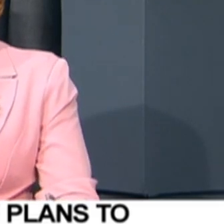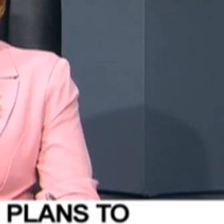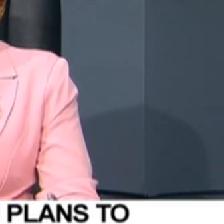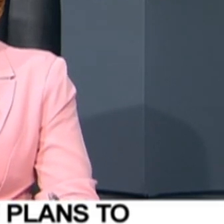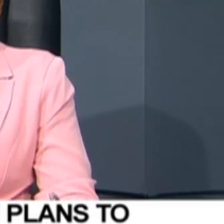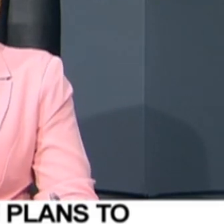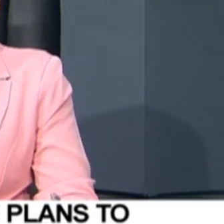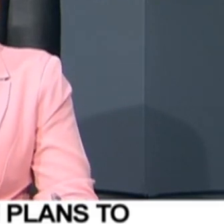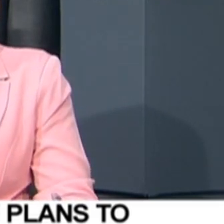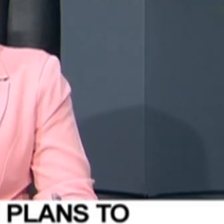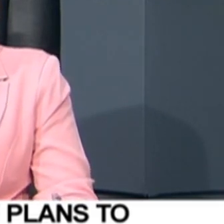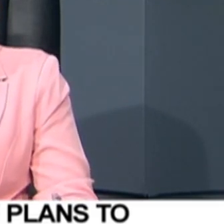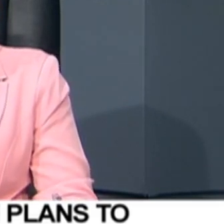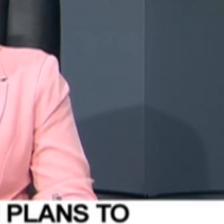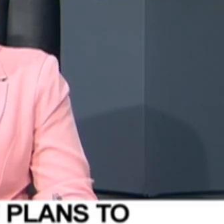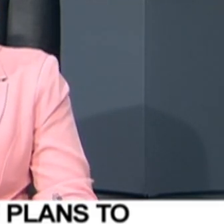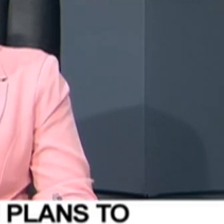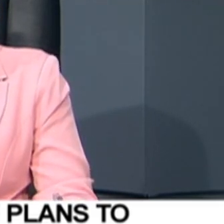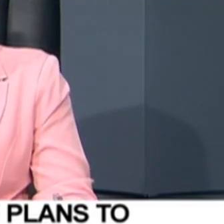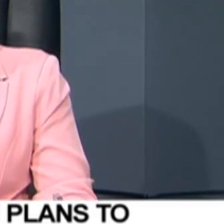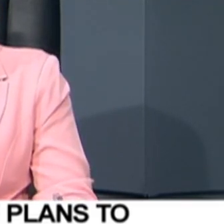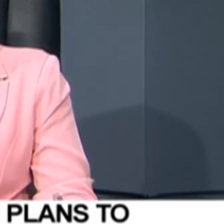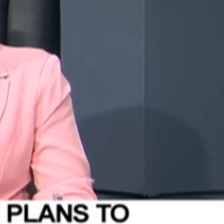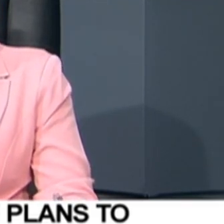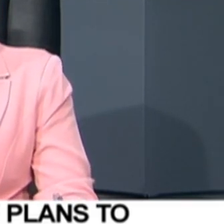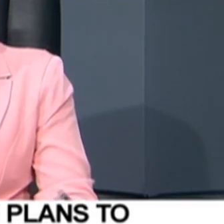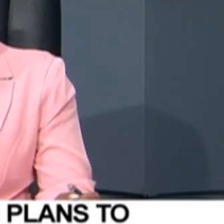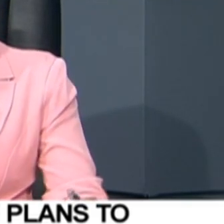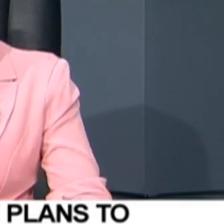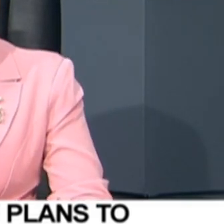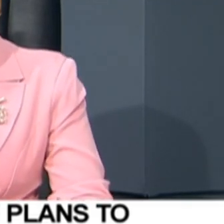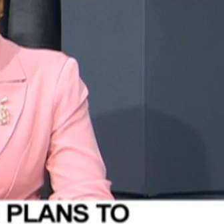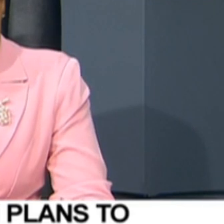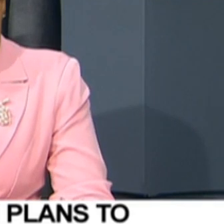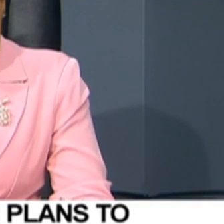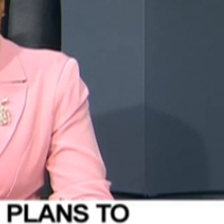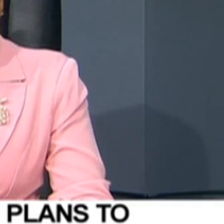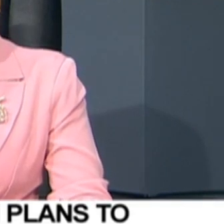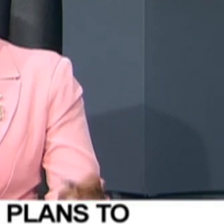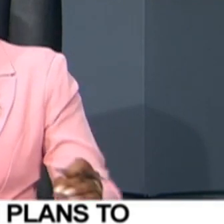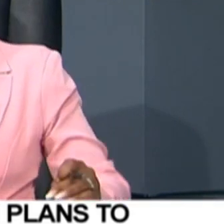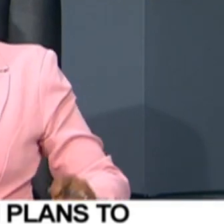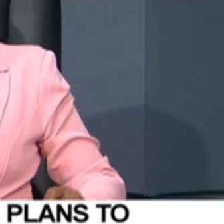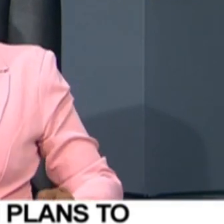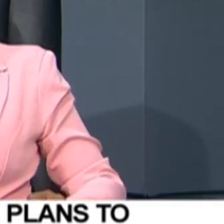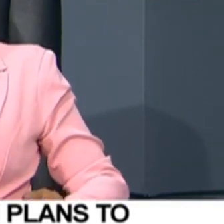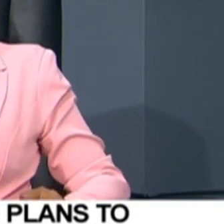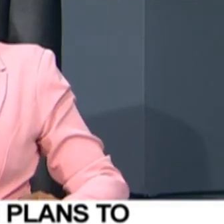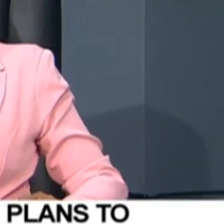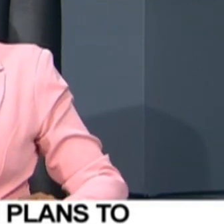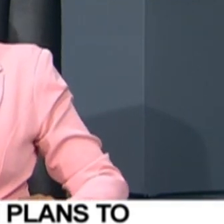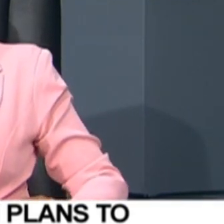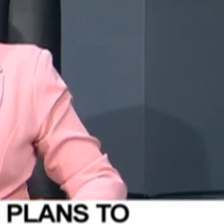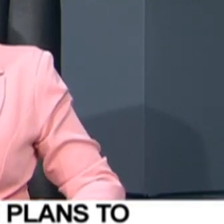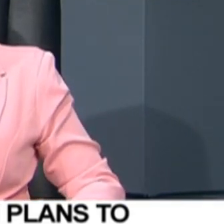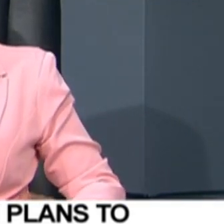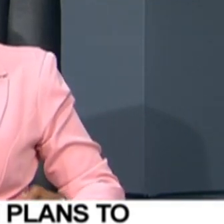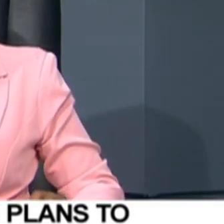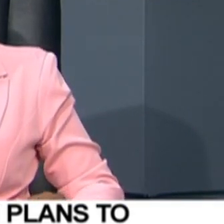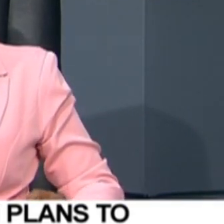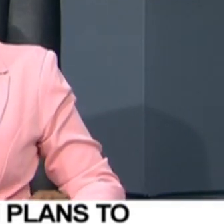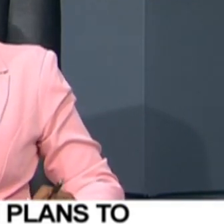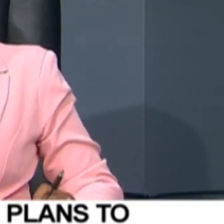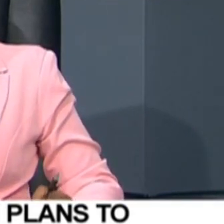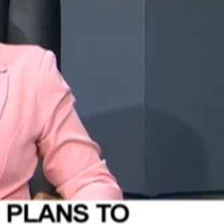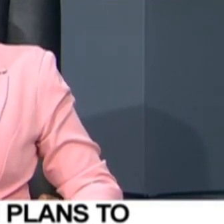public transport, the different ranks and facilities as well. The issues around the long distance local trips can increase to